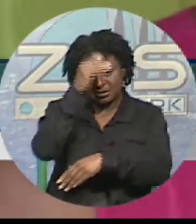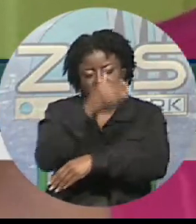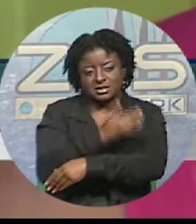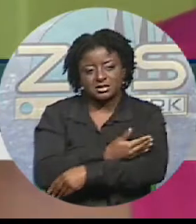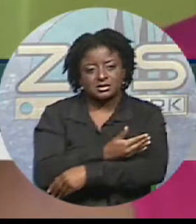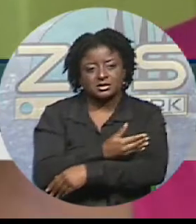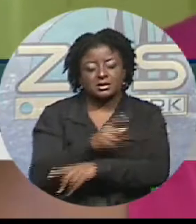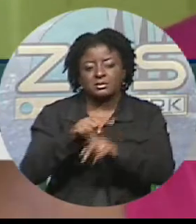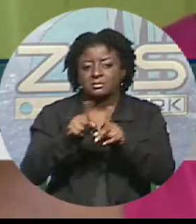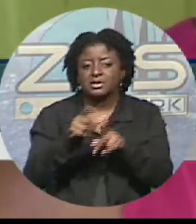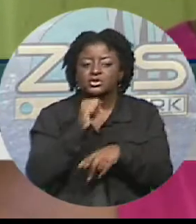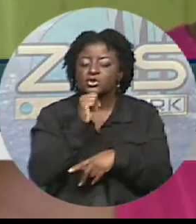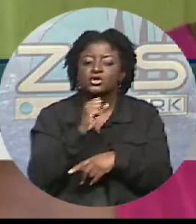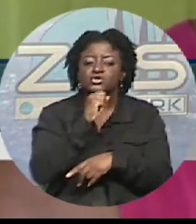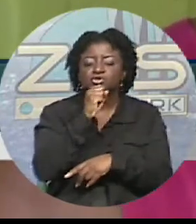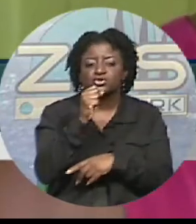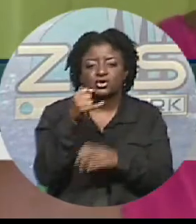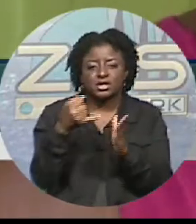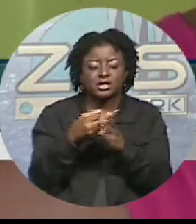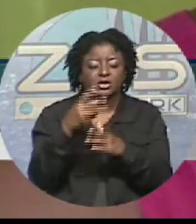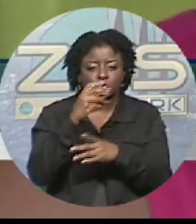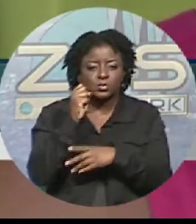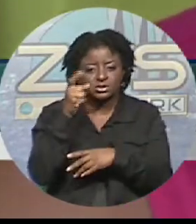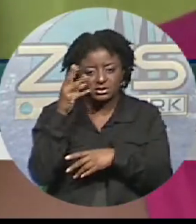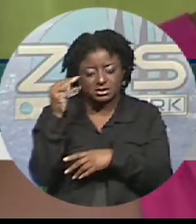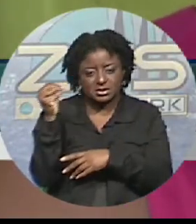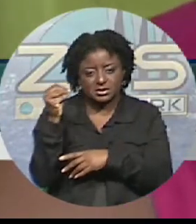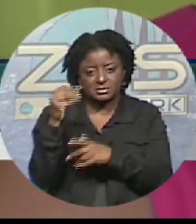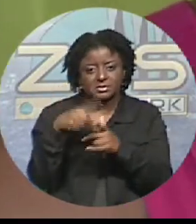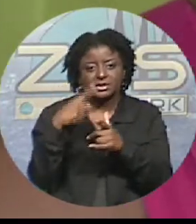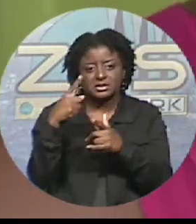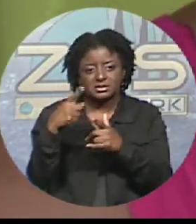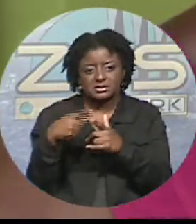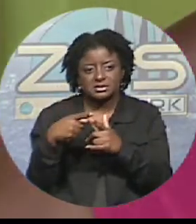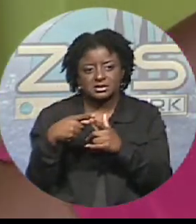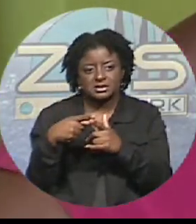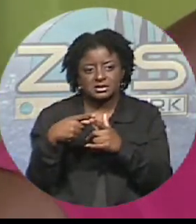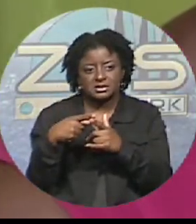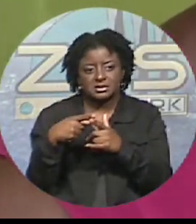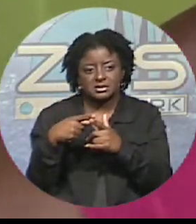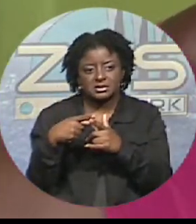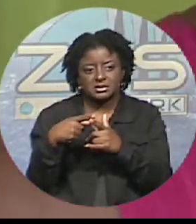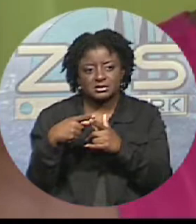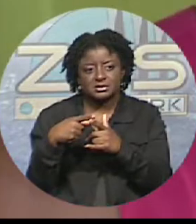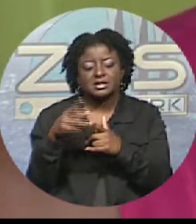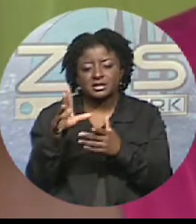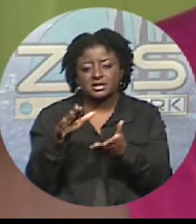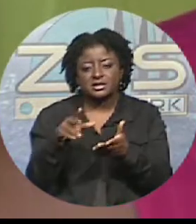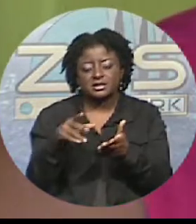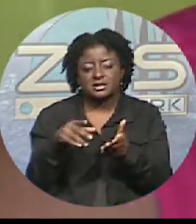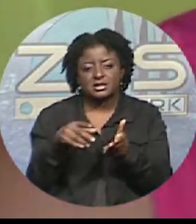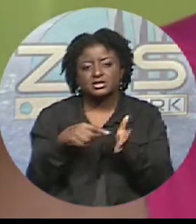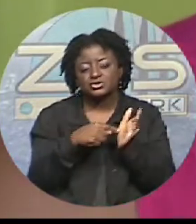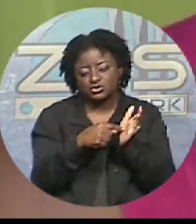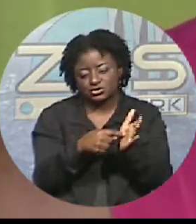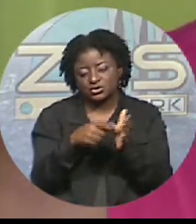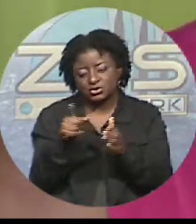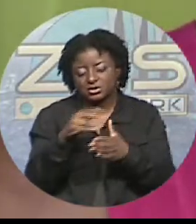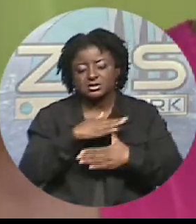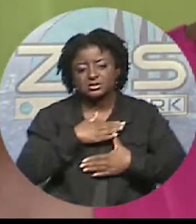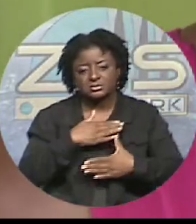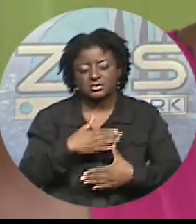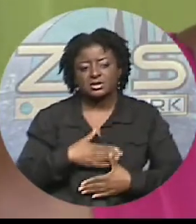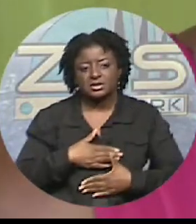him. Until they went in and allowed someone to turn the body over, and then my other grandson